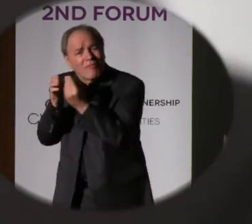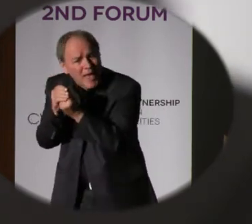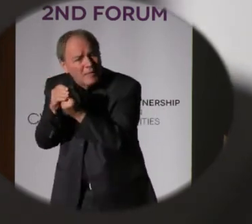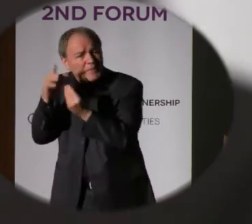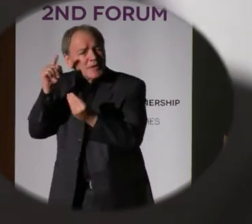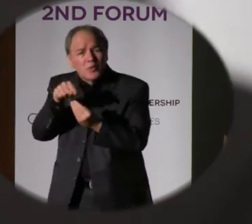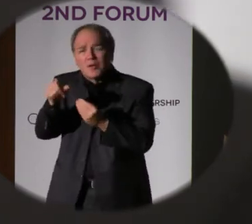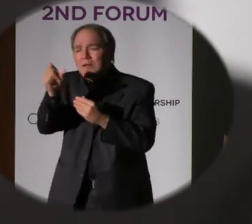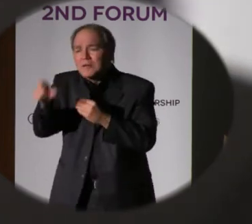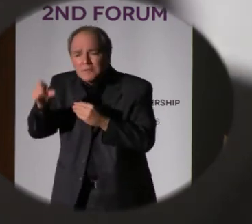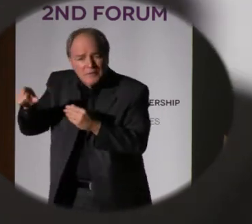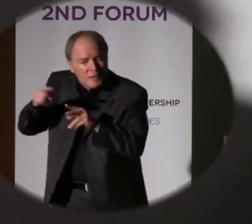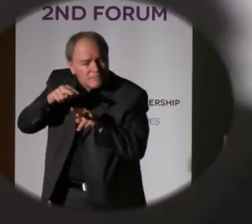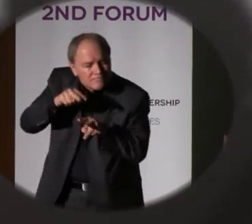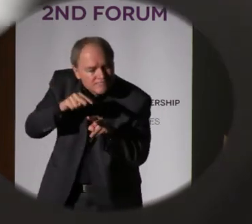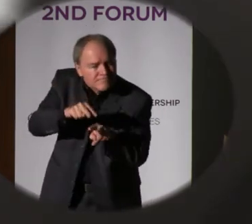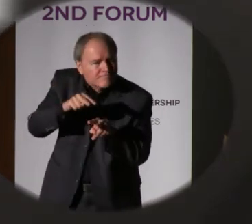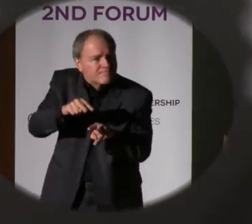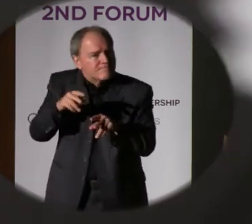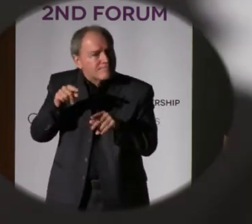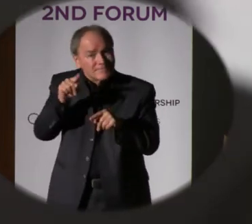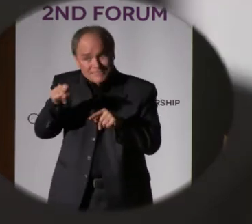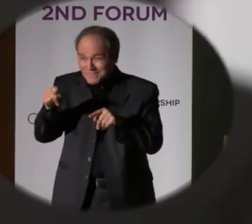do that?